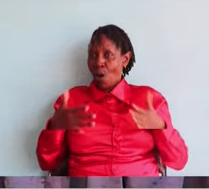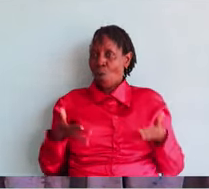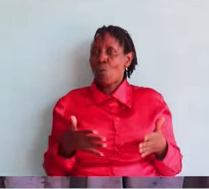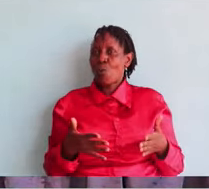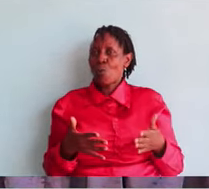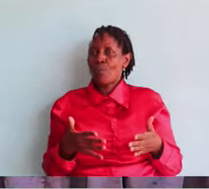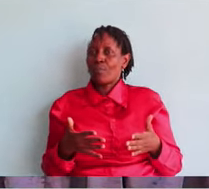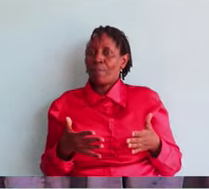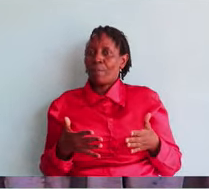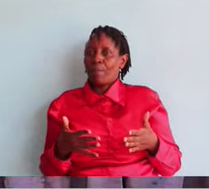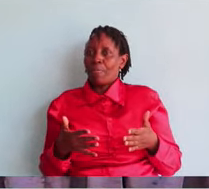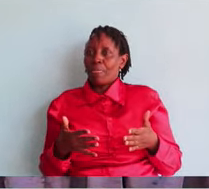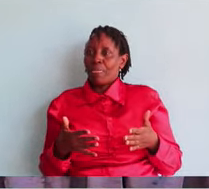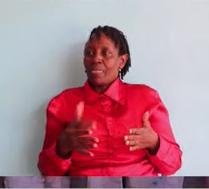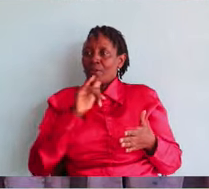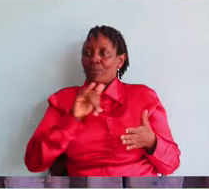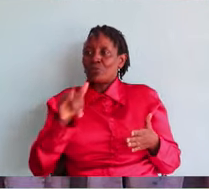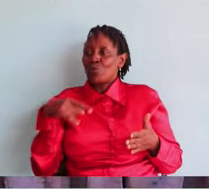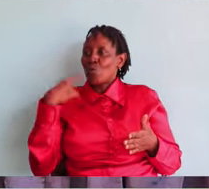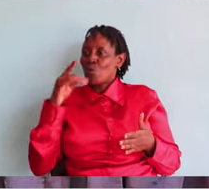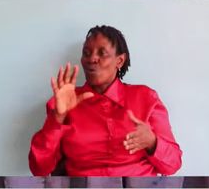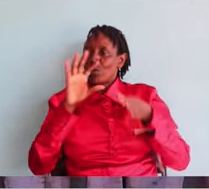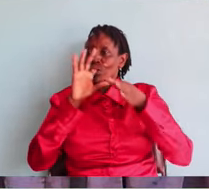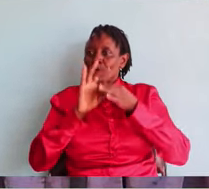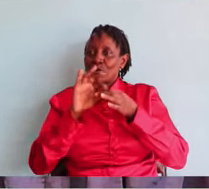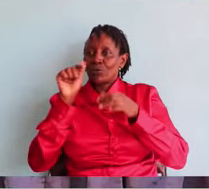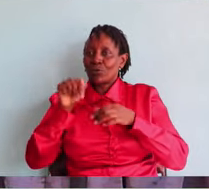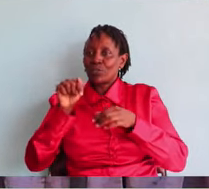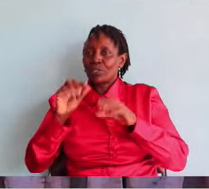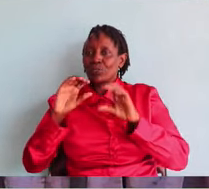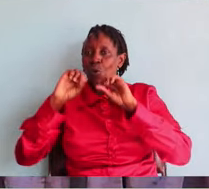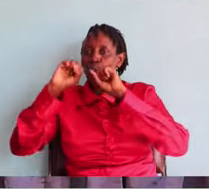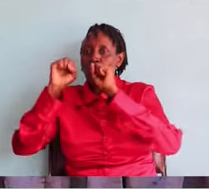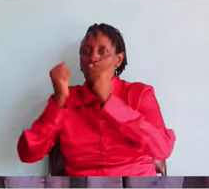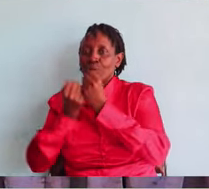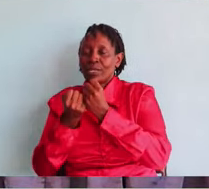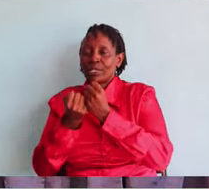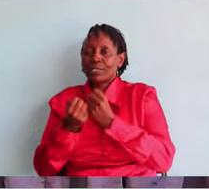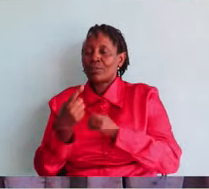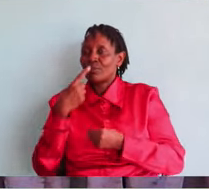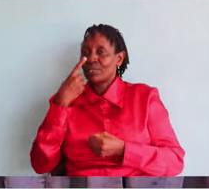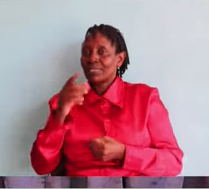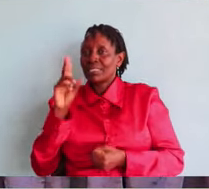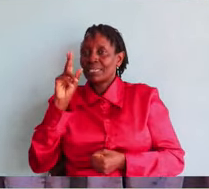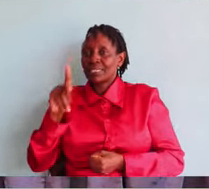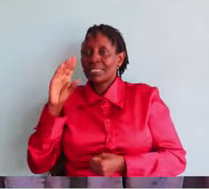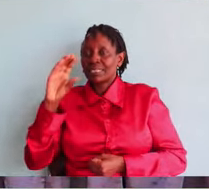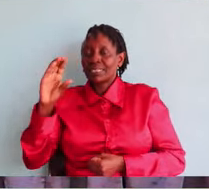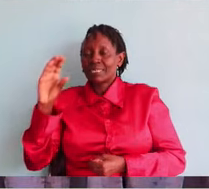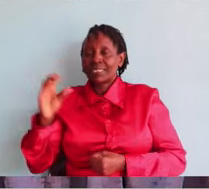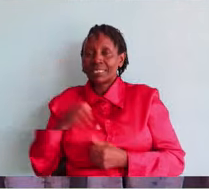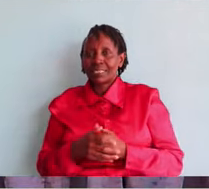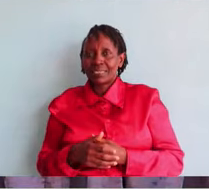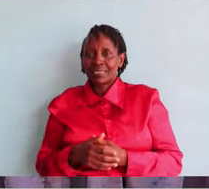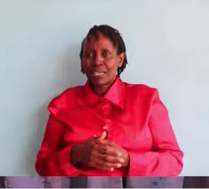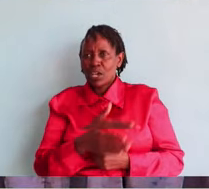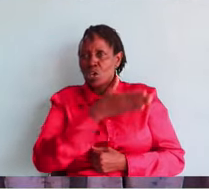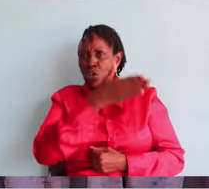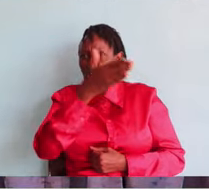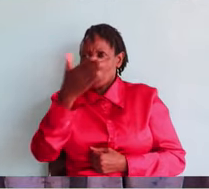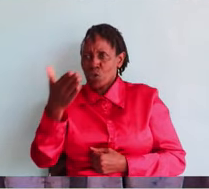that belongs to this community that we call KCC? Are you devoted, or do you take things